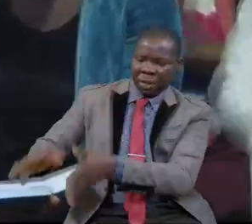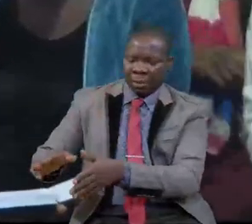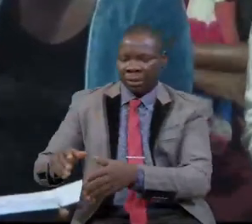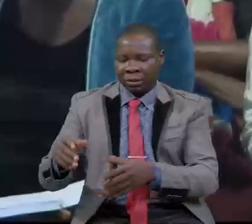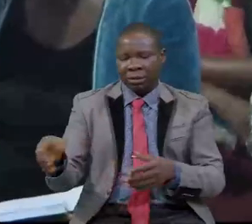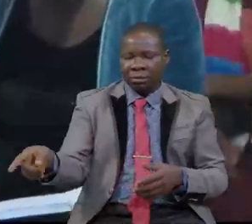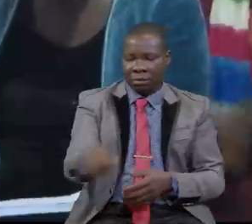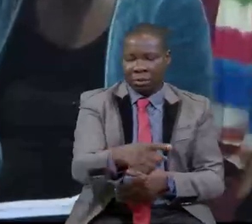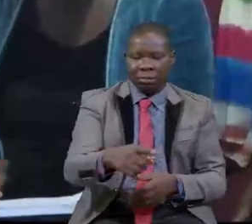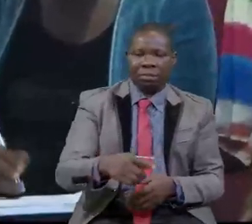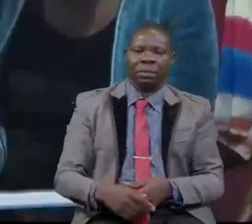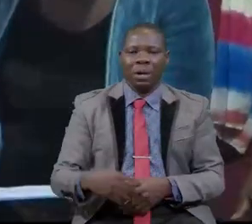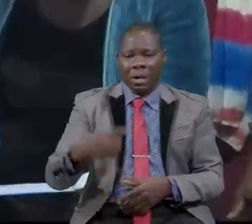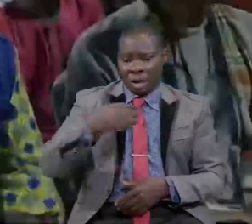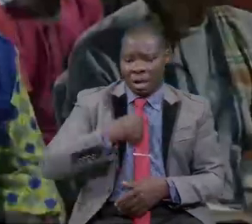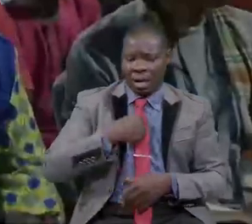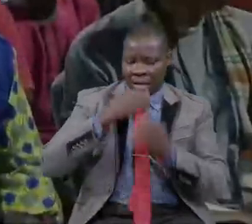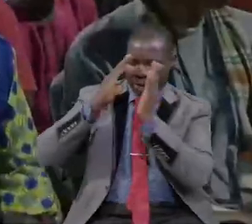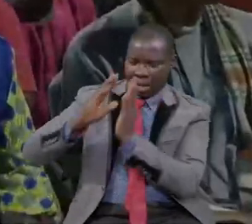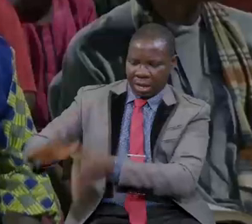I abandon them.